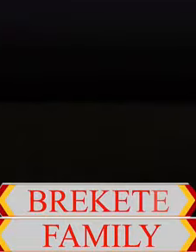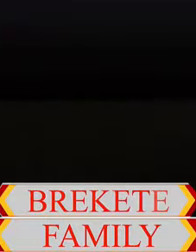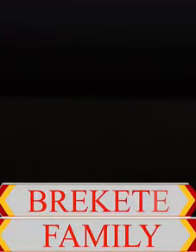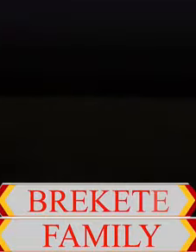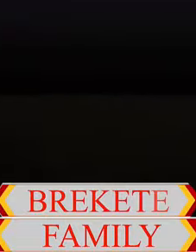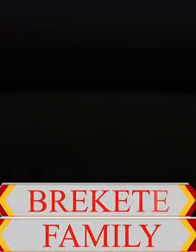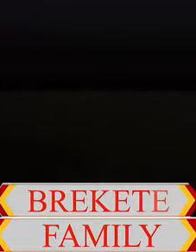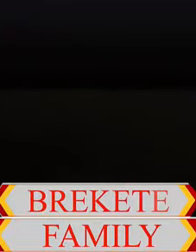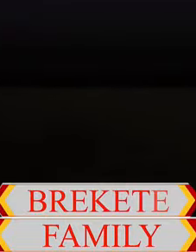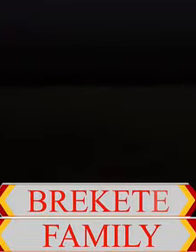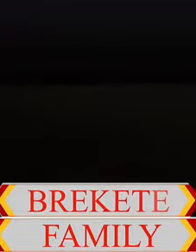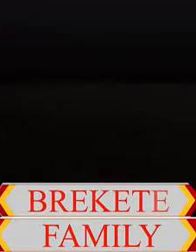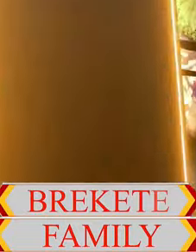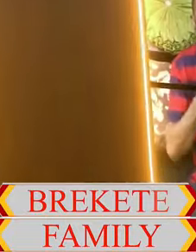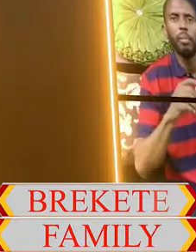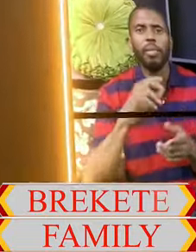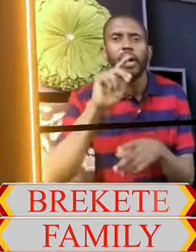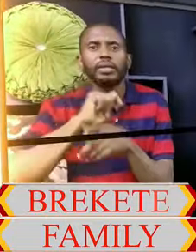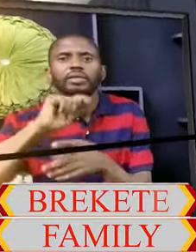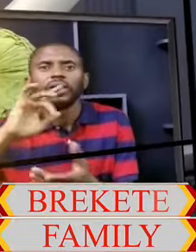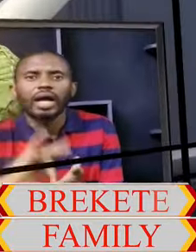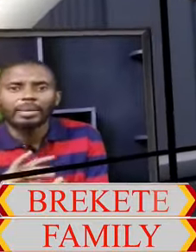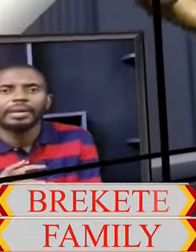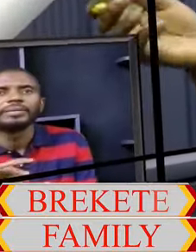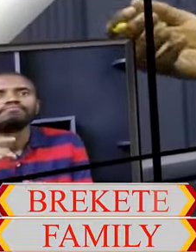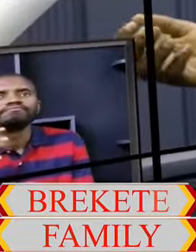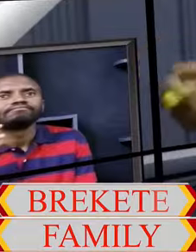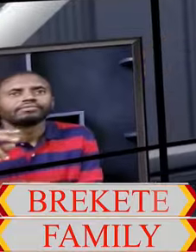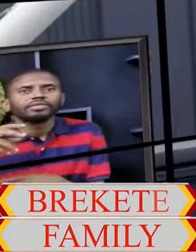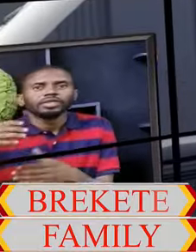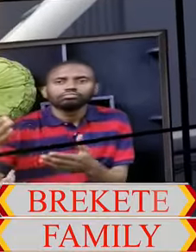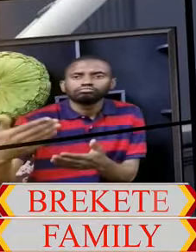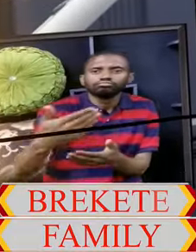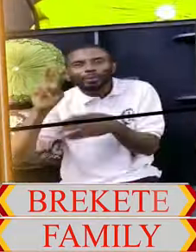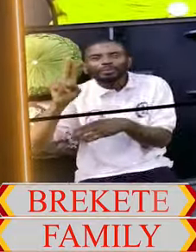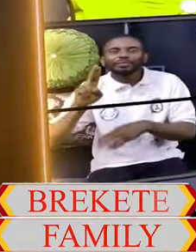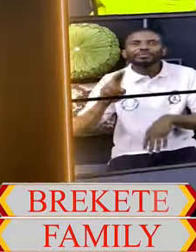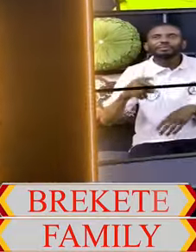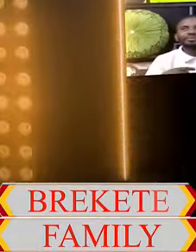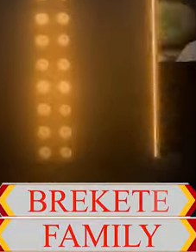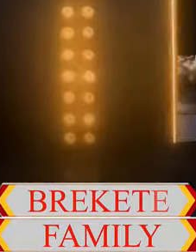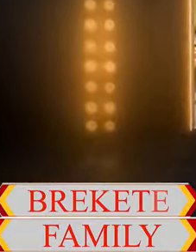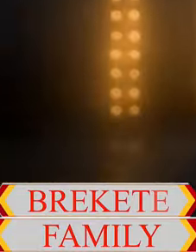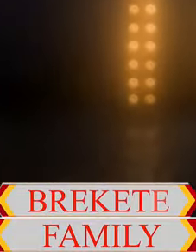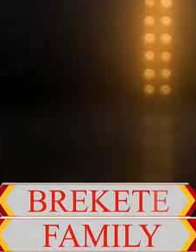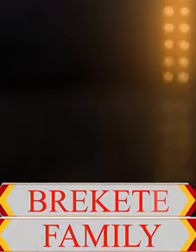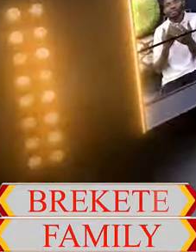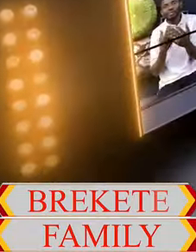We'll be right back.